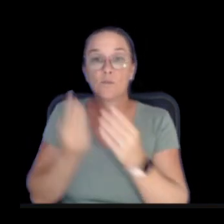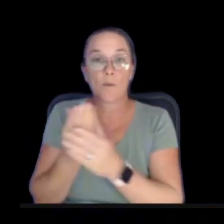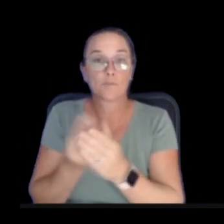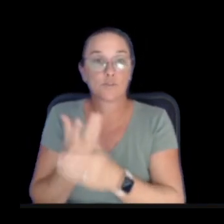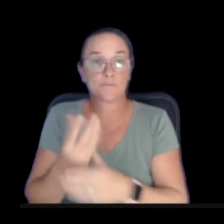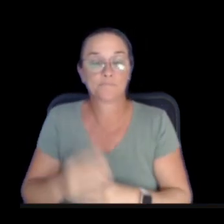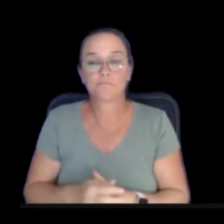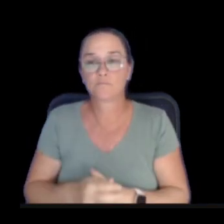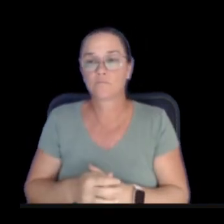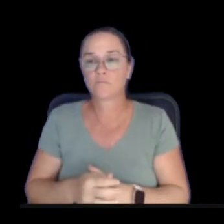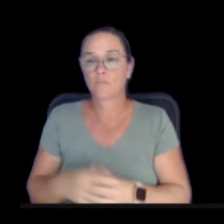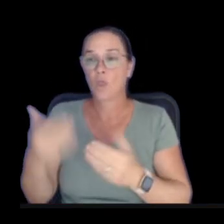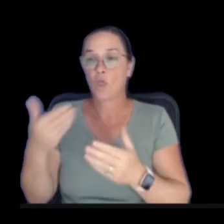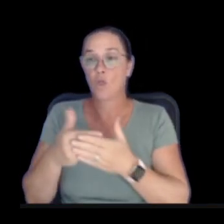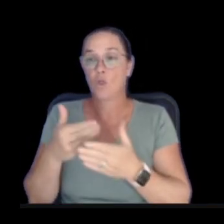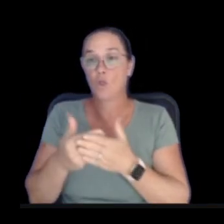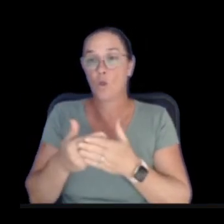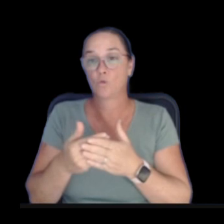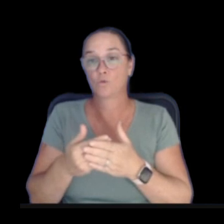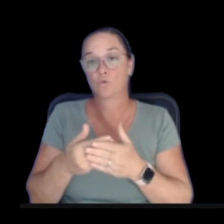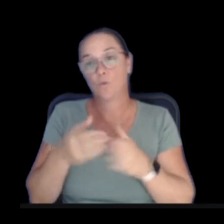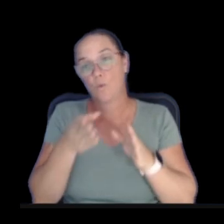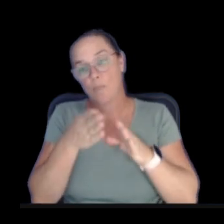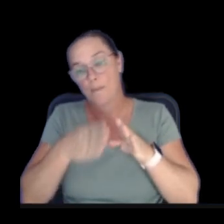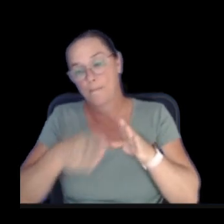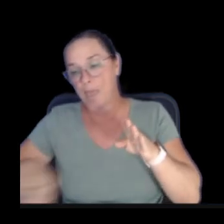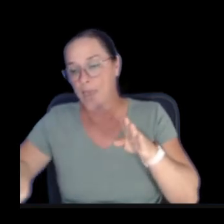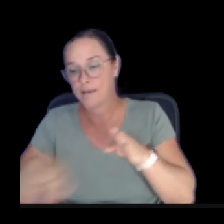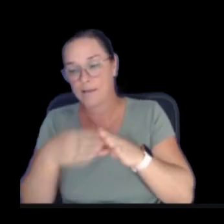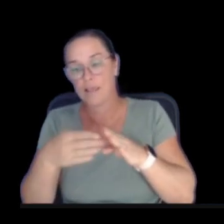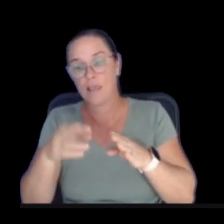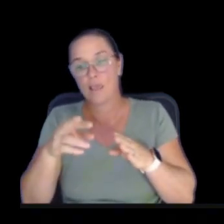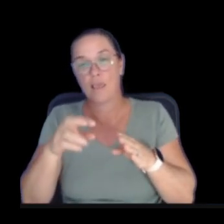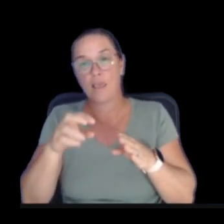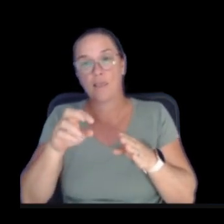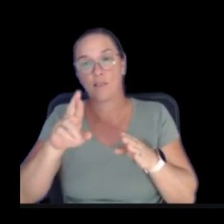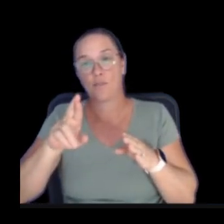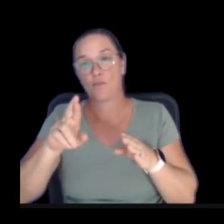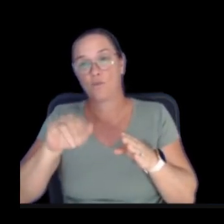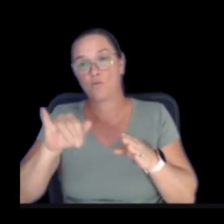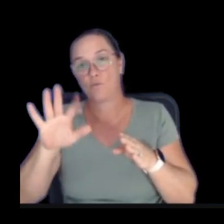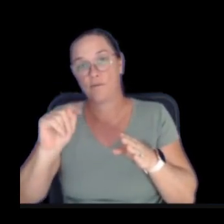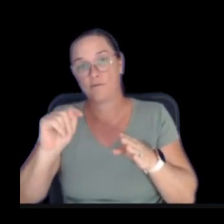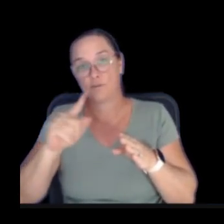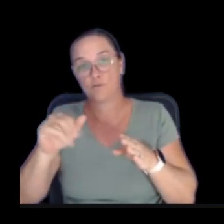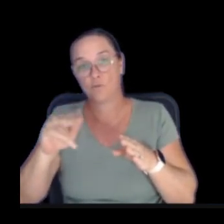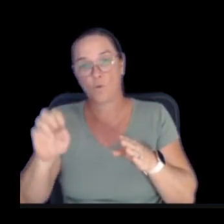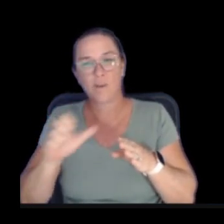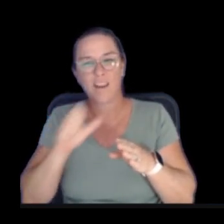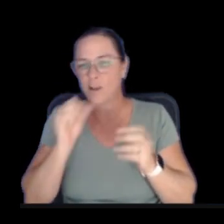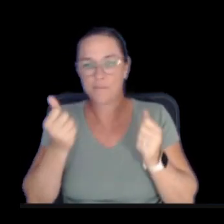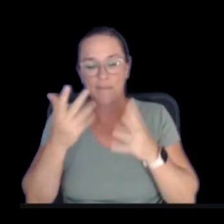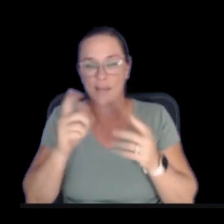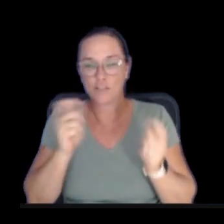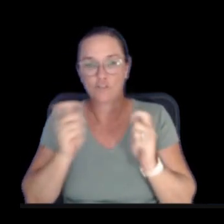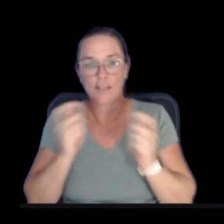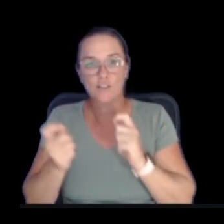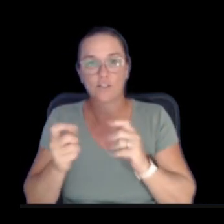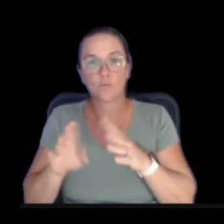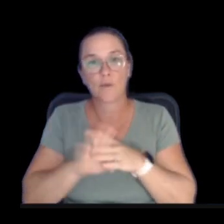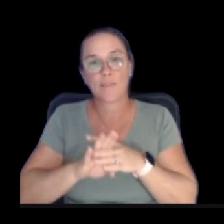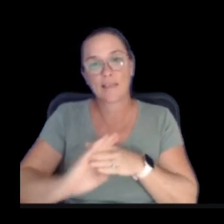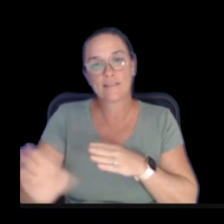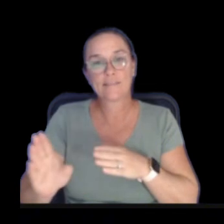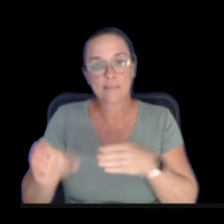Down near the bend in the rift zone, we can see not a whole lot of change at the escape road station, where normally we see this